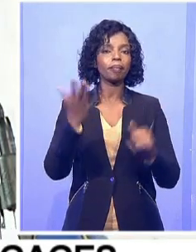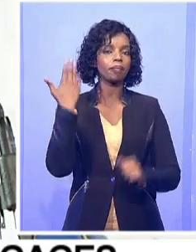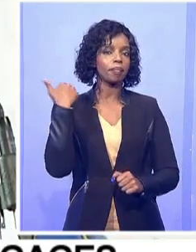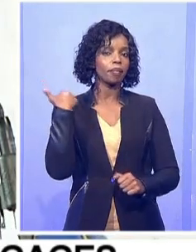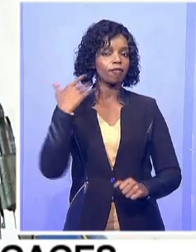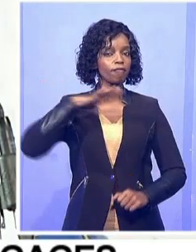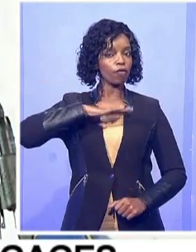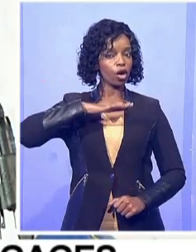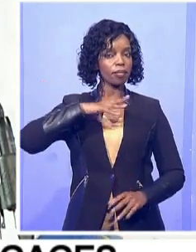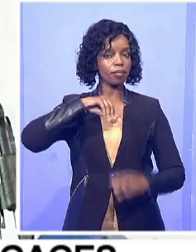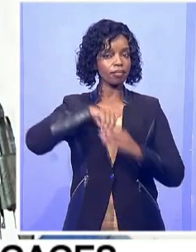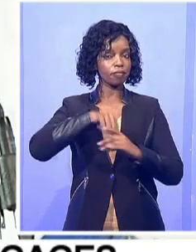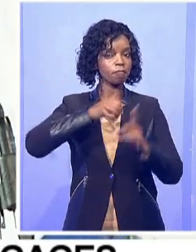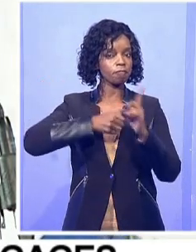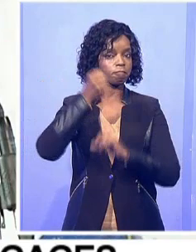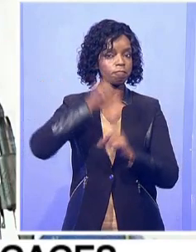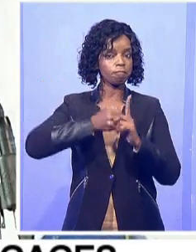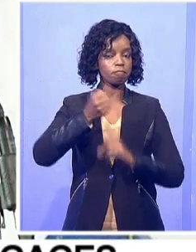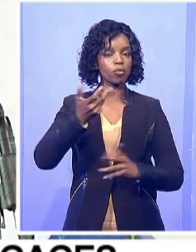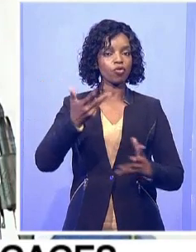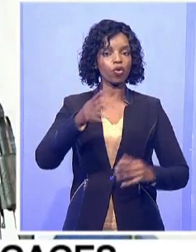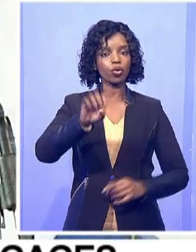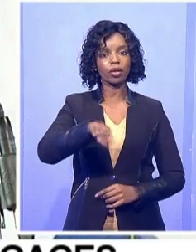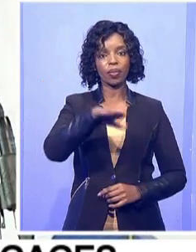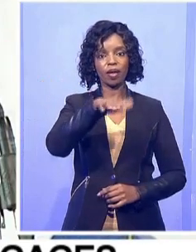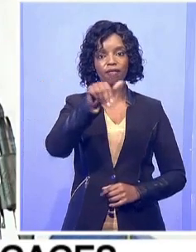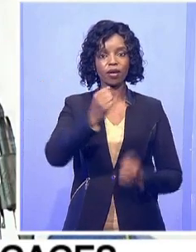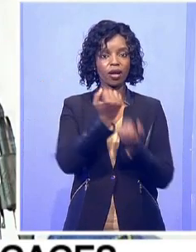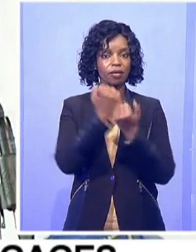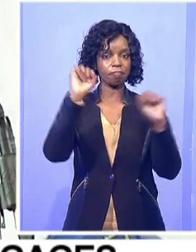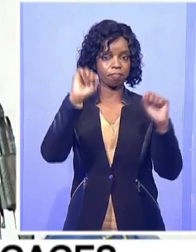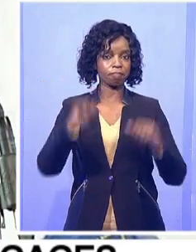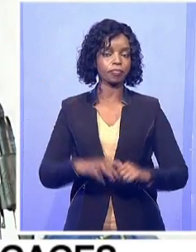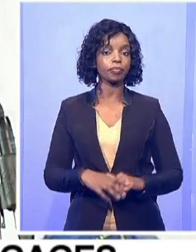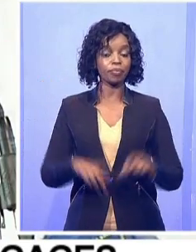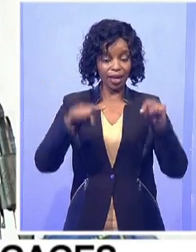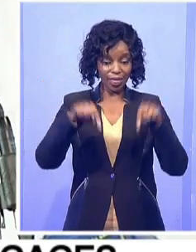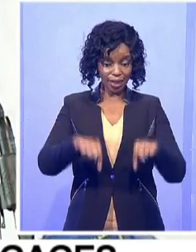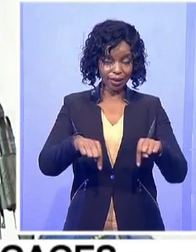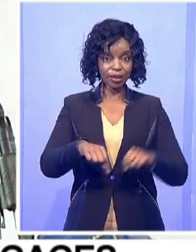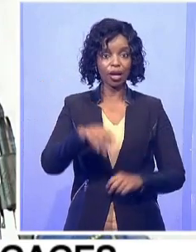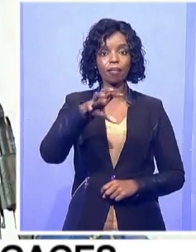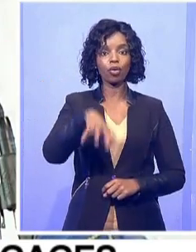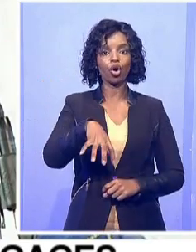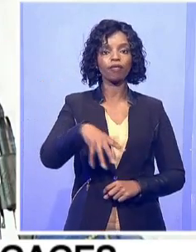This is the fifth province that I'm visiting.